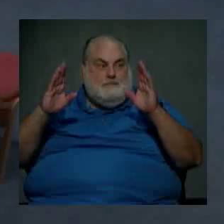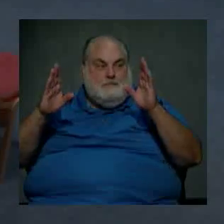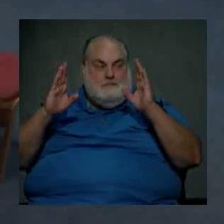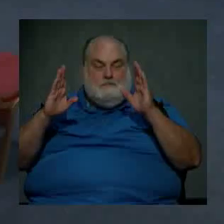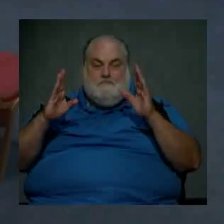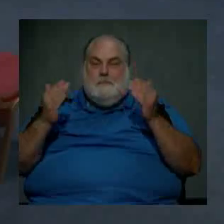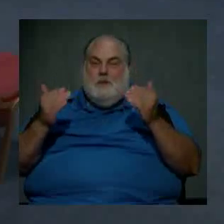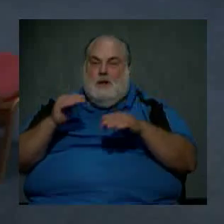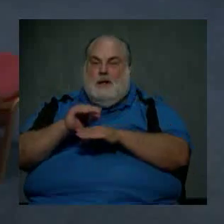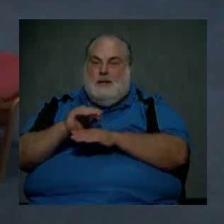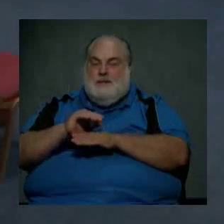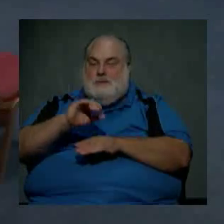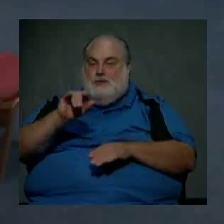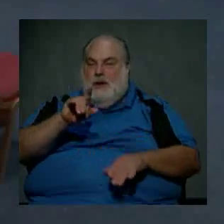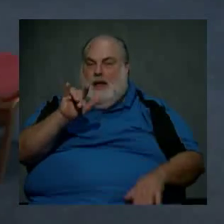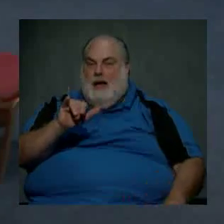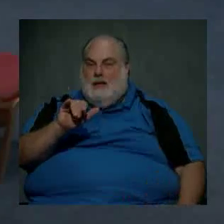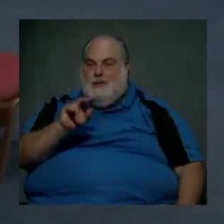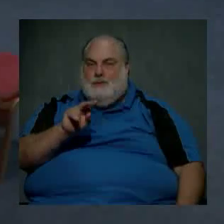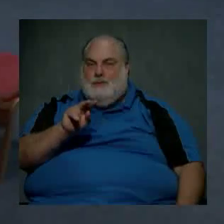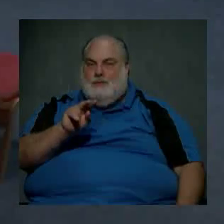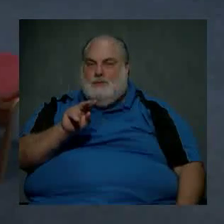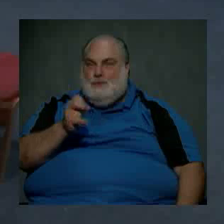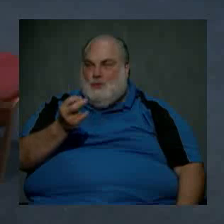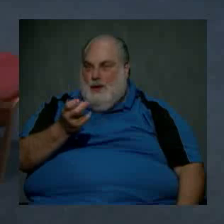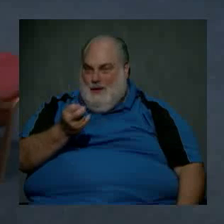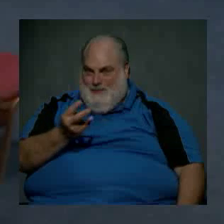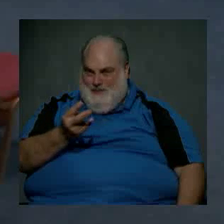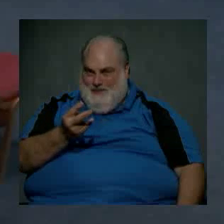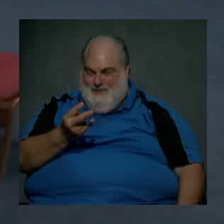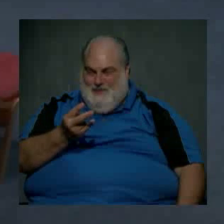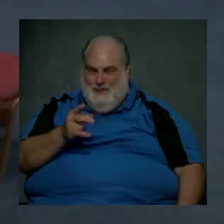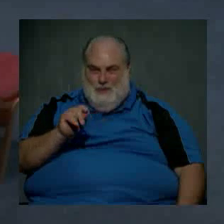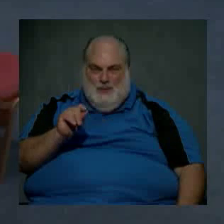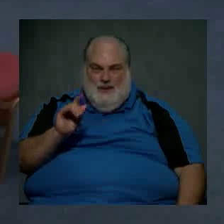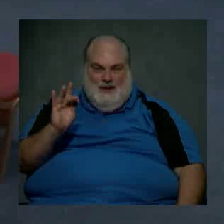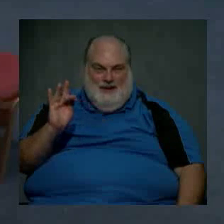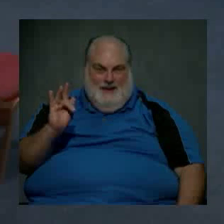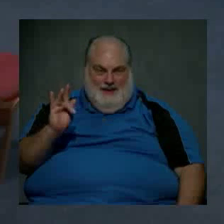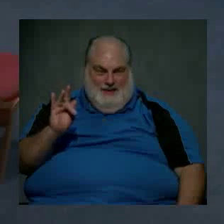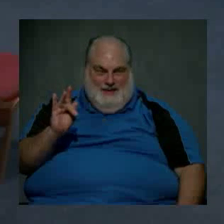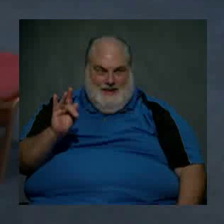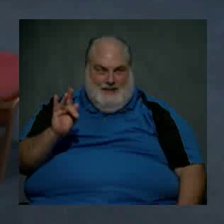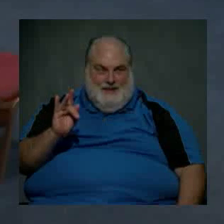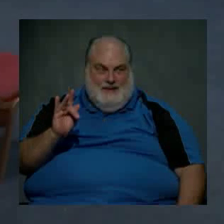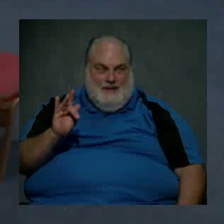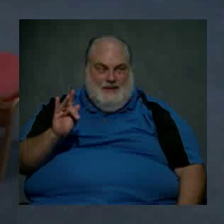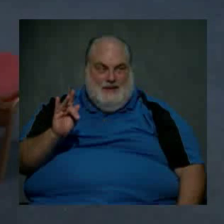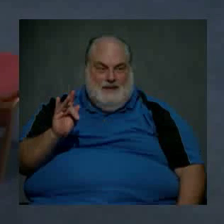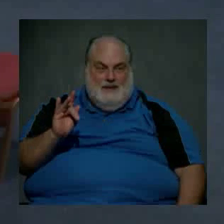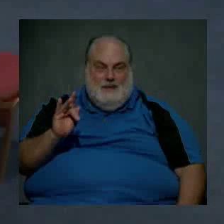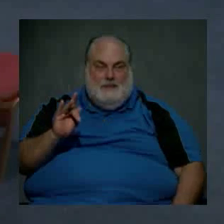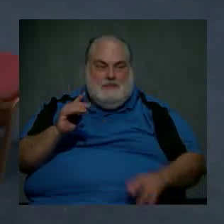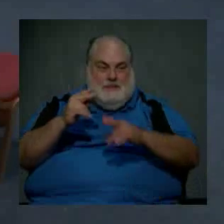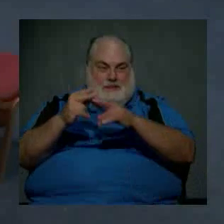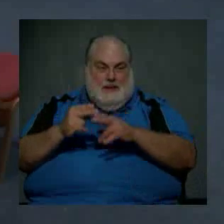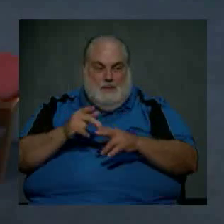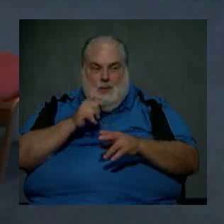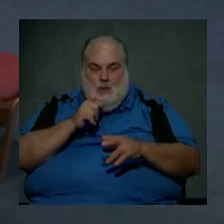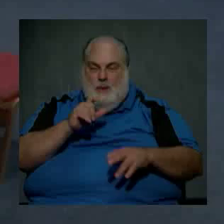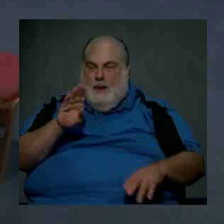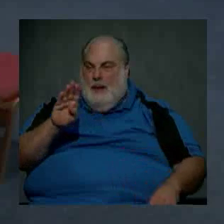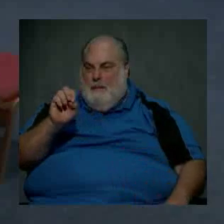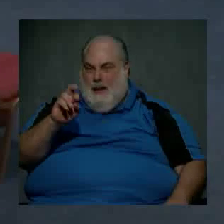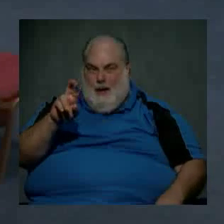Let's get started with the July 12th, 2018 meeting. Roll call, please. Chairman